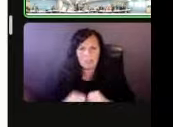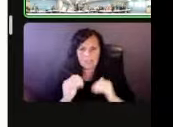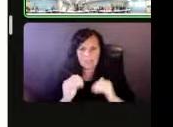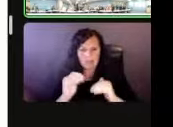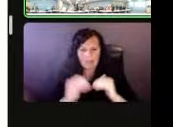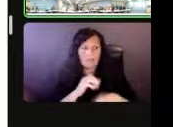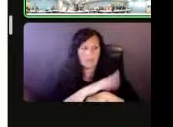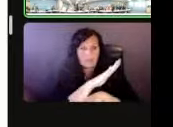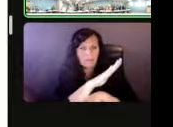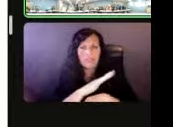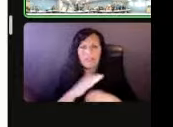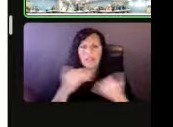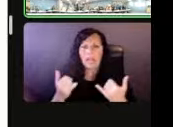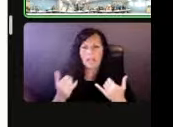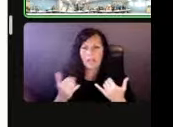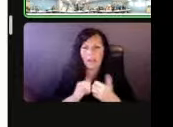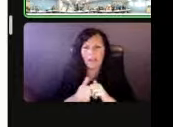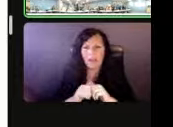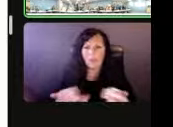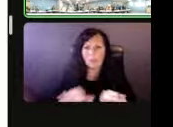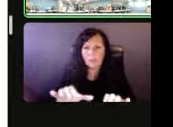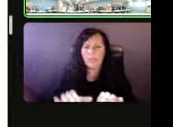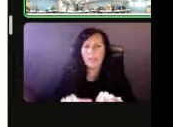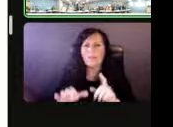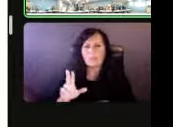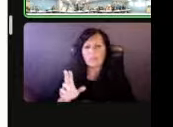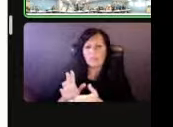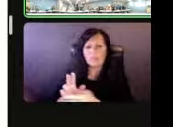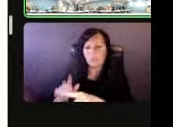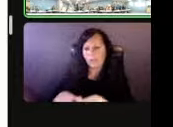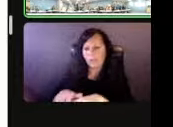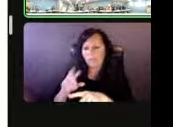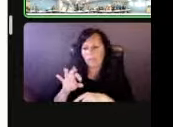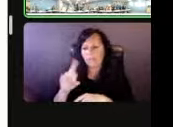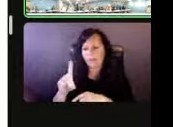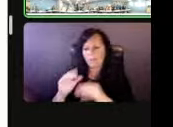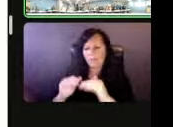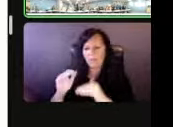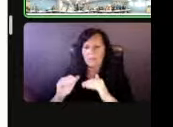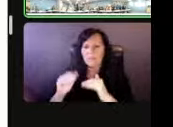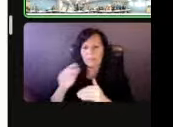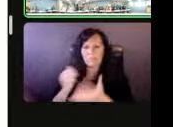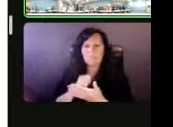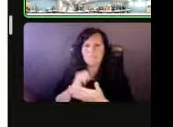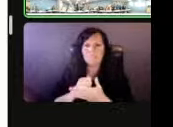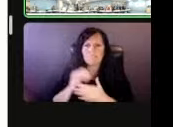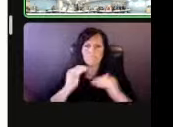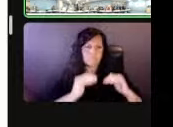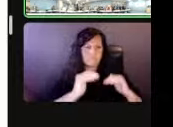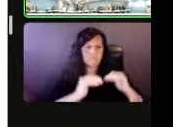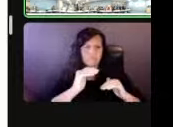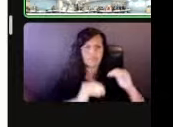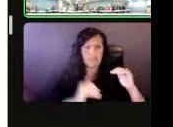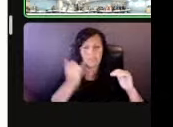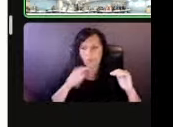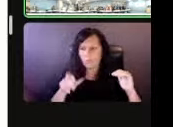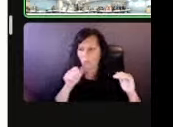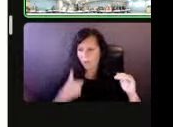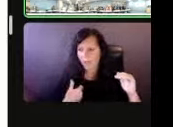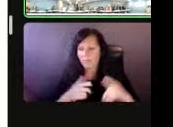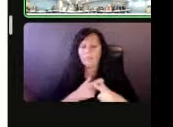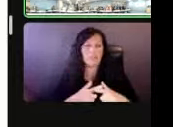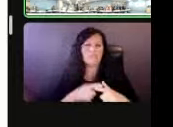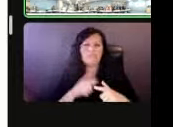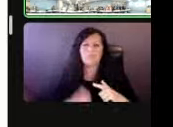fully appropriated budget is we have fund balance to offset that. If you don't have the fund balance, you have to reduce your expenditures to match the resources